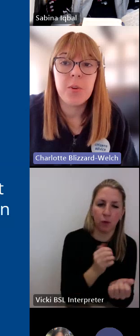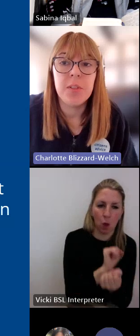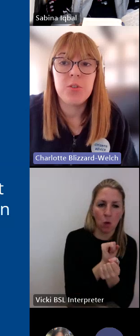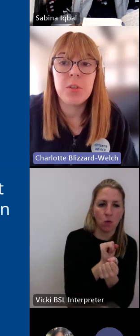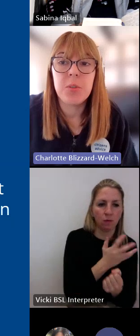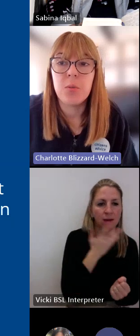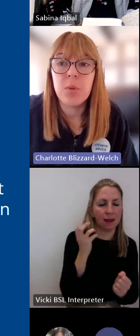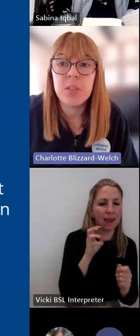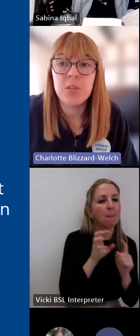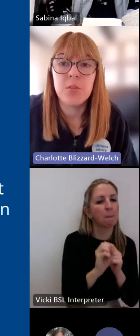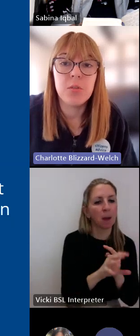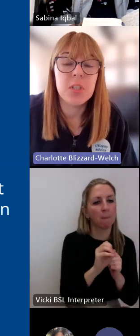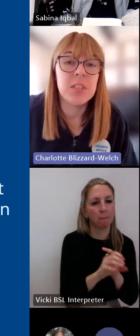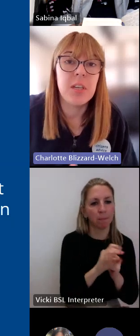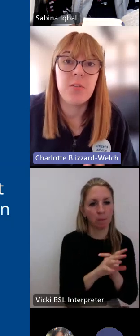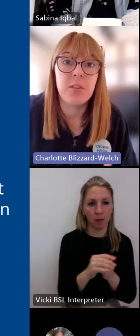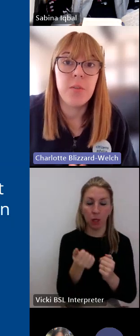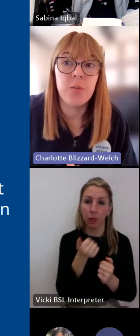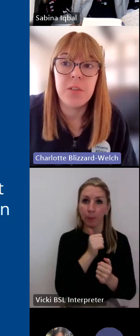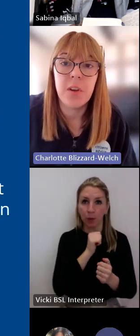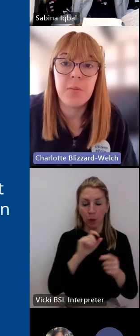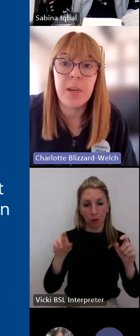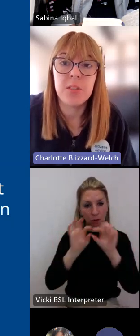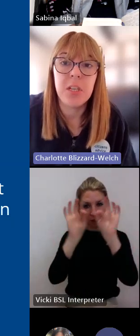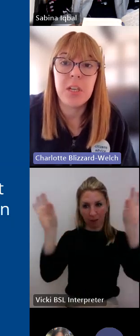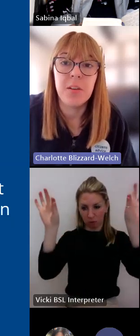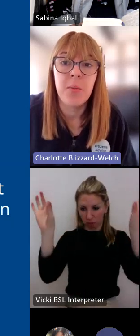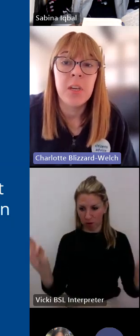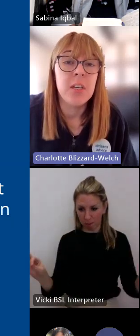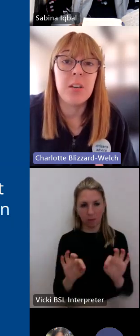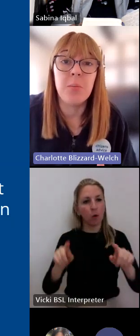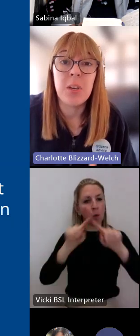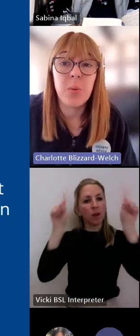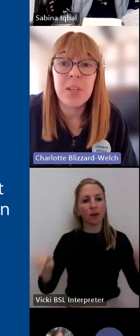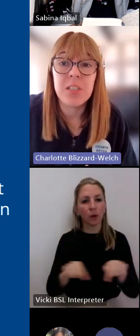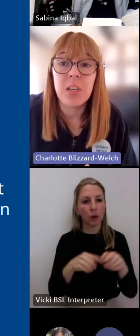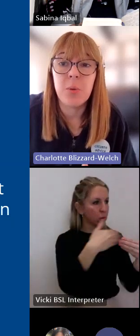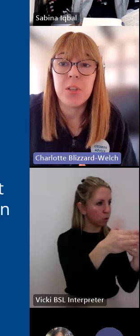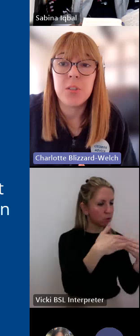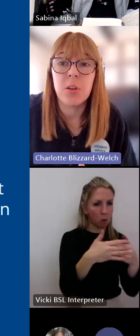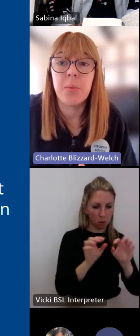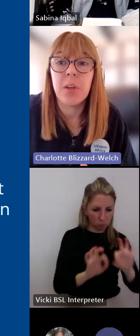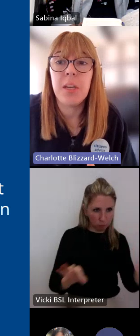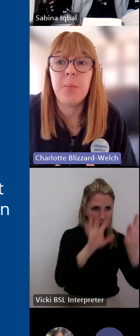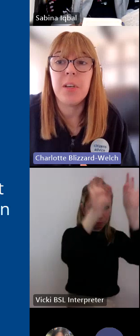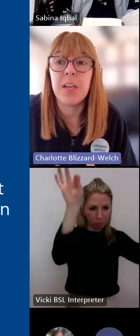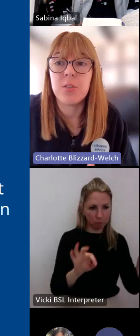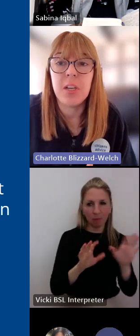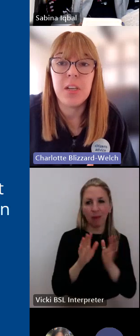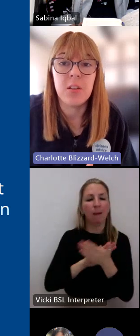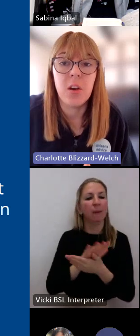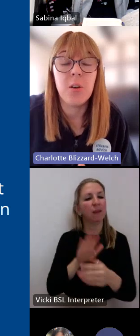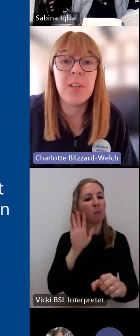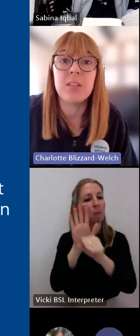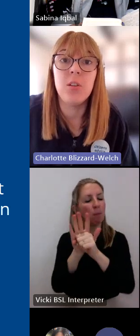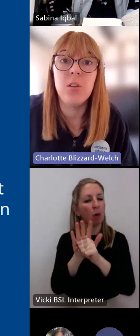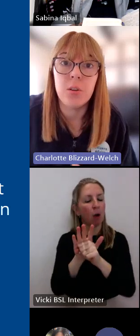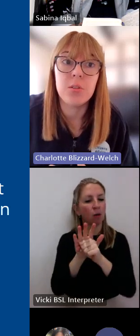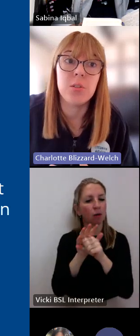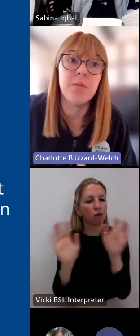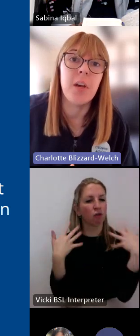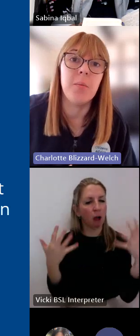draft proofing strips to windows and doors can save around £45 a year. It can be a quick DIY job, keeping extra heat in the home,